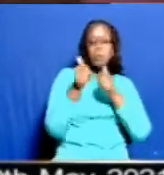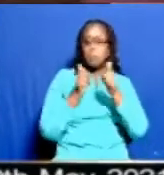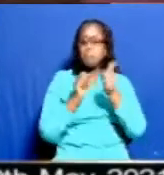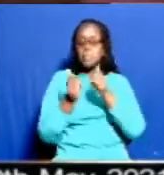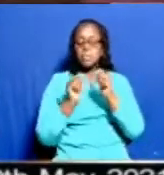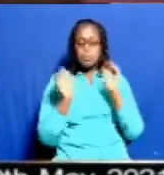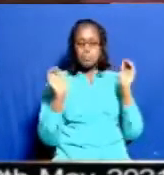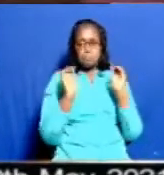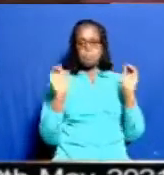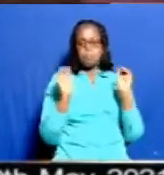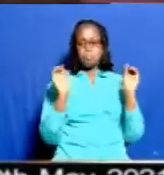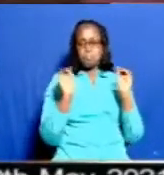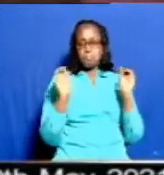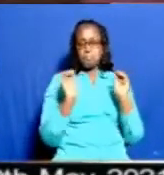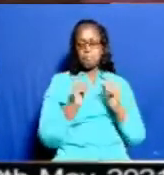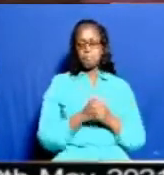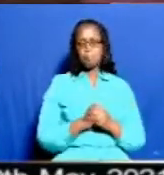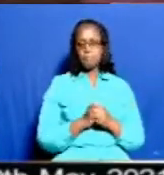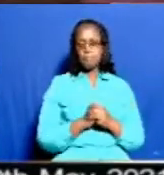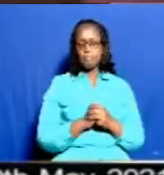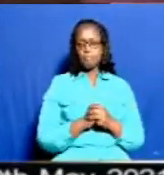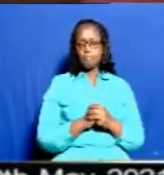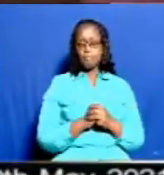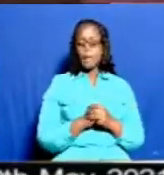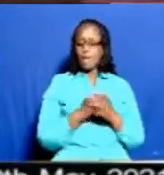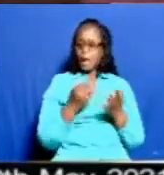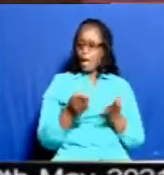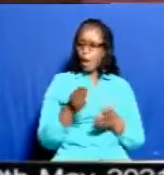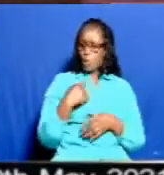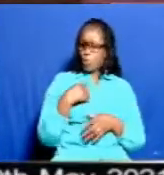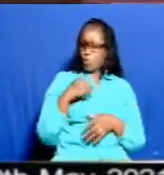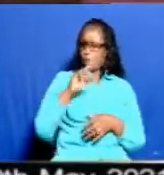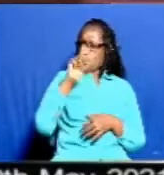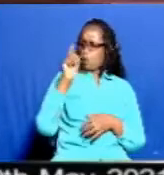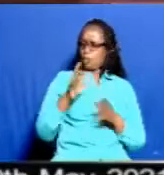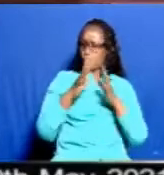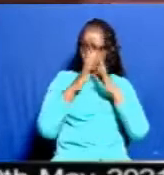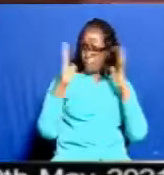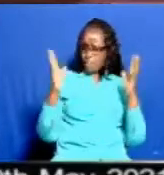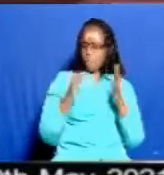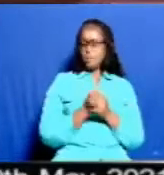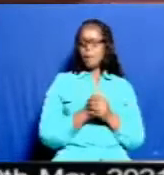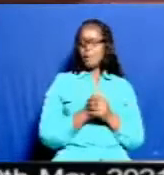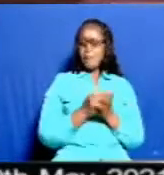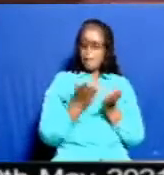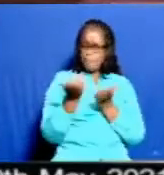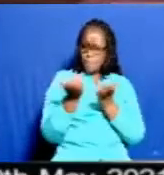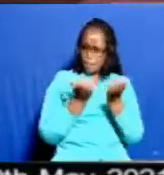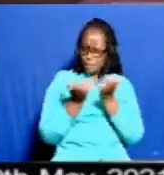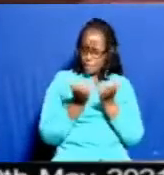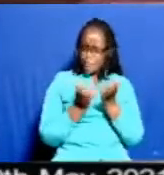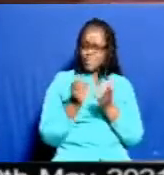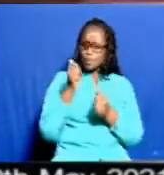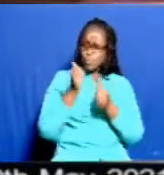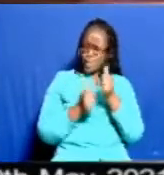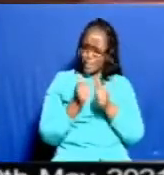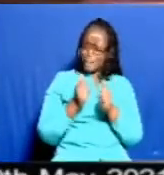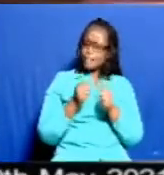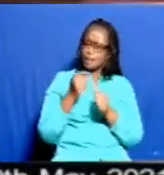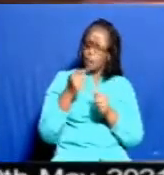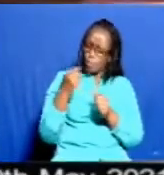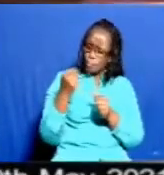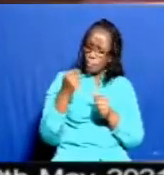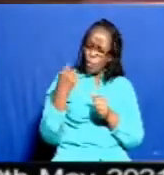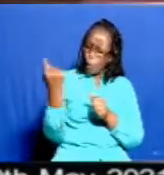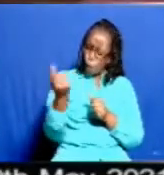competitor. One wonders how a monopoly business entity making great losses each